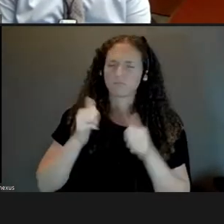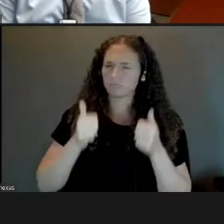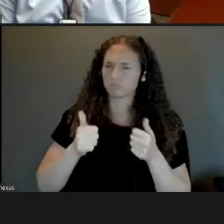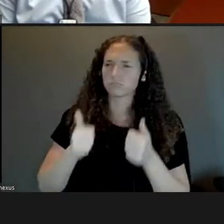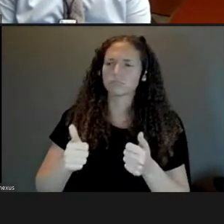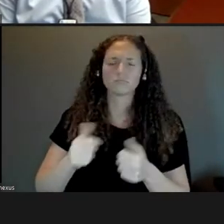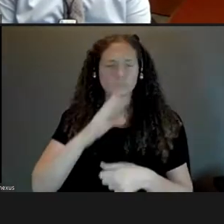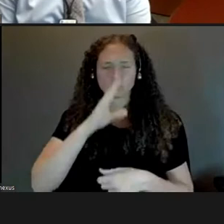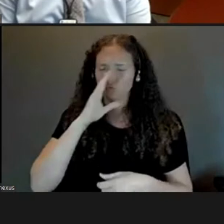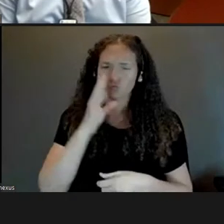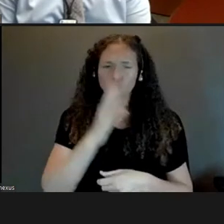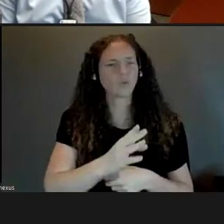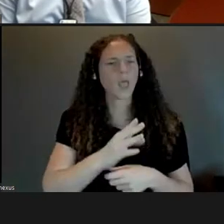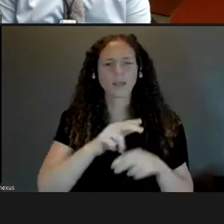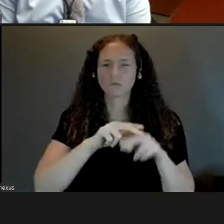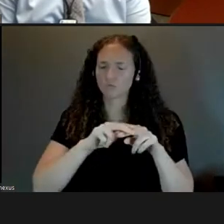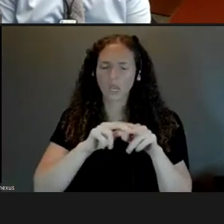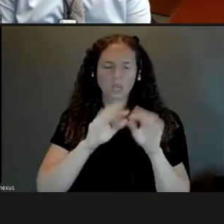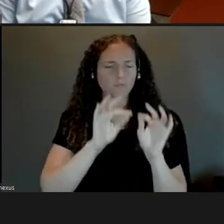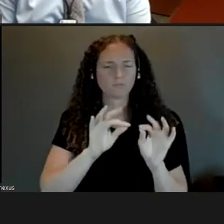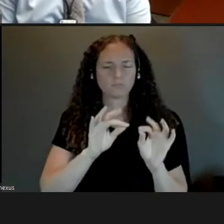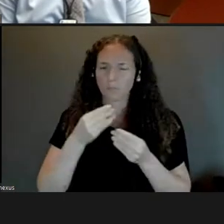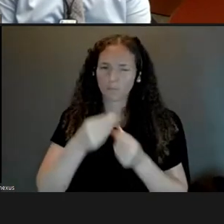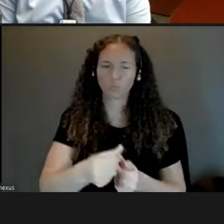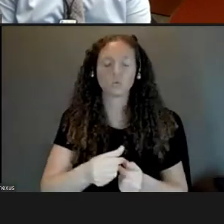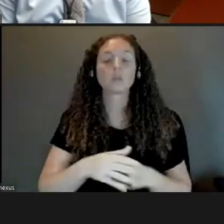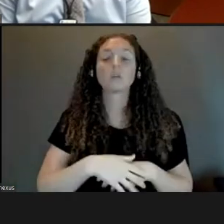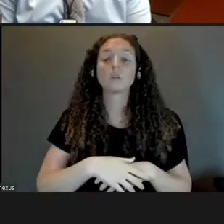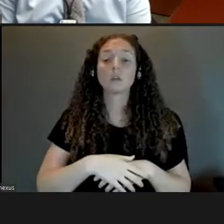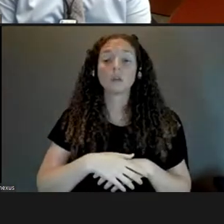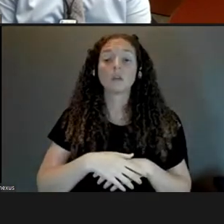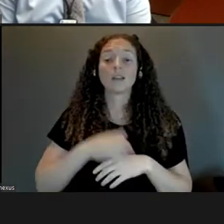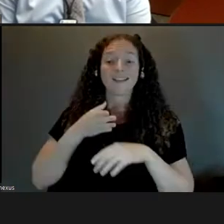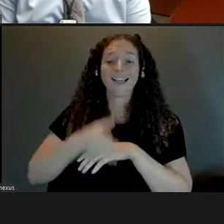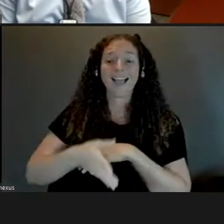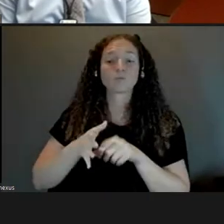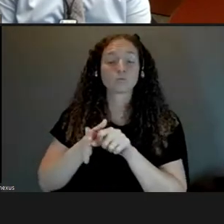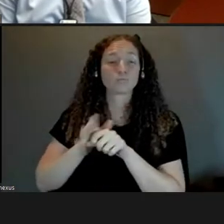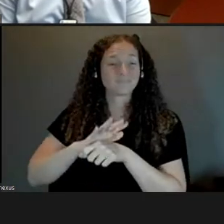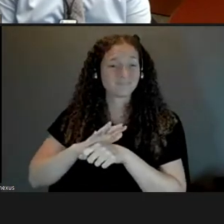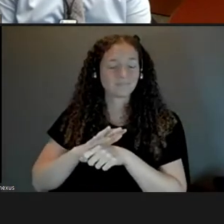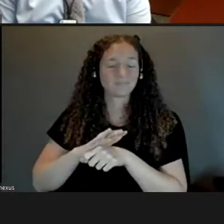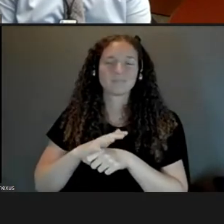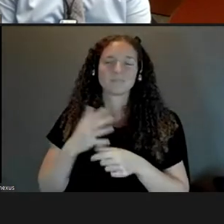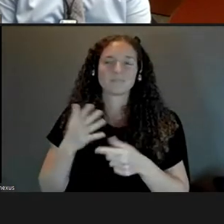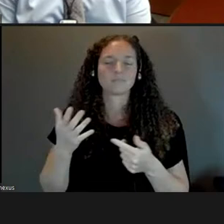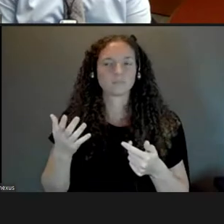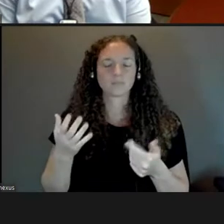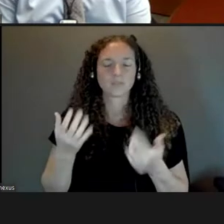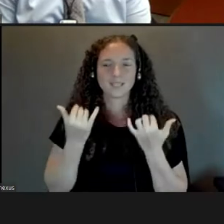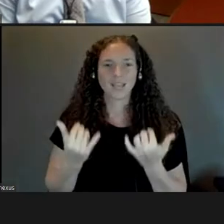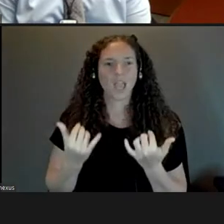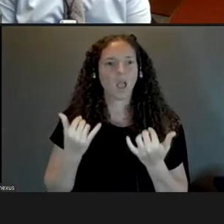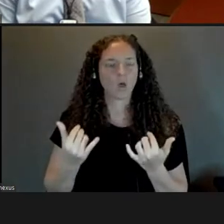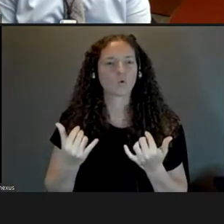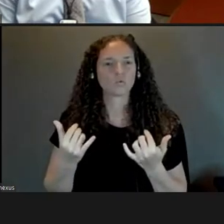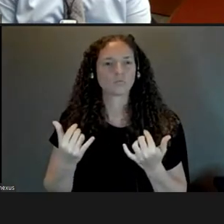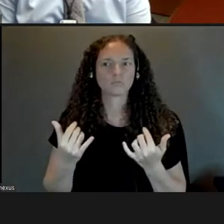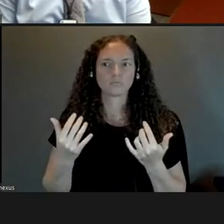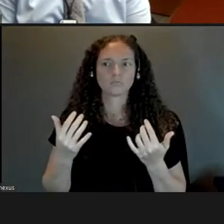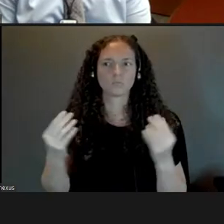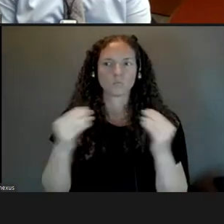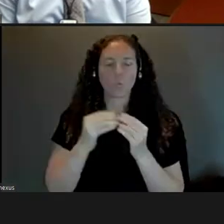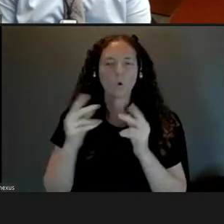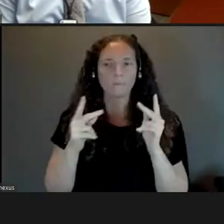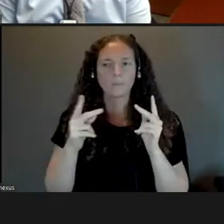direct trains and everything ran smooth. However, since the pandemic, and now all the ridership and everyone's coming back and